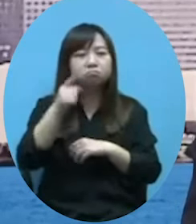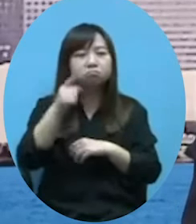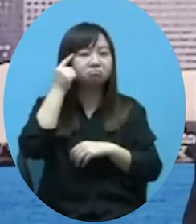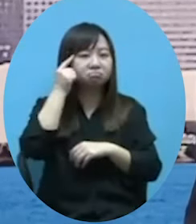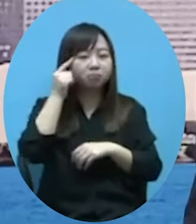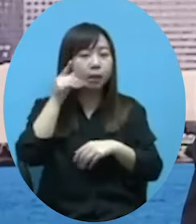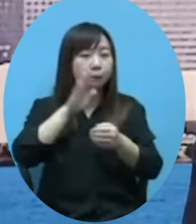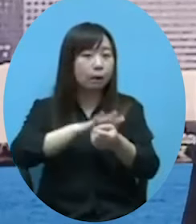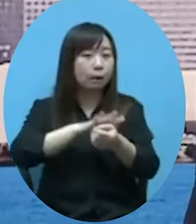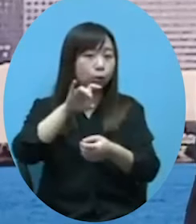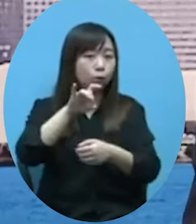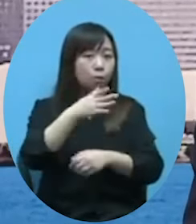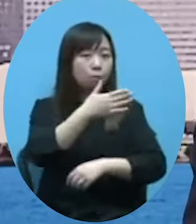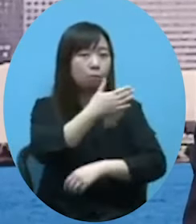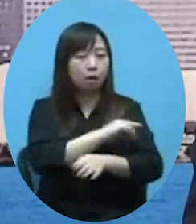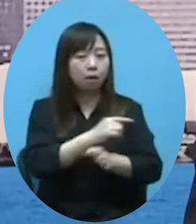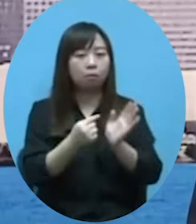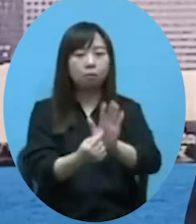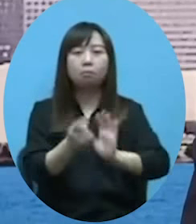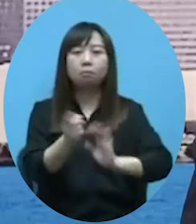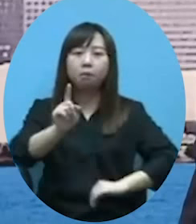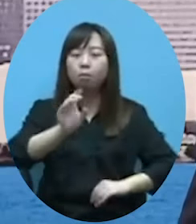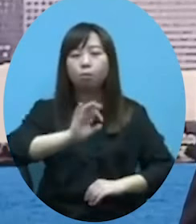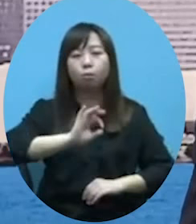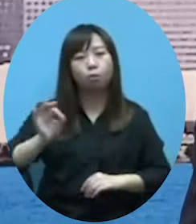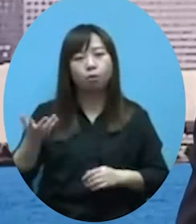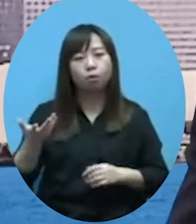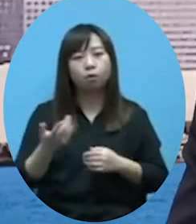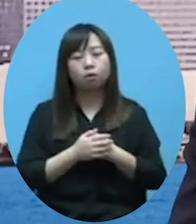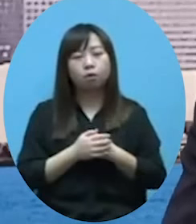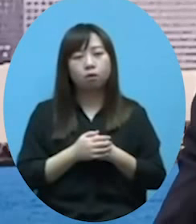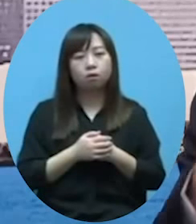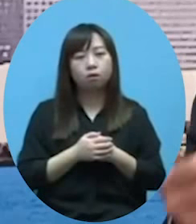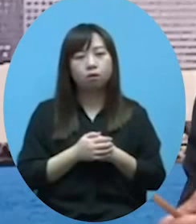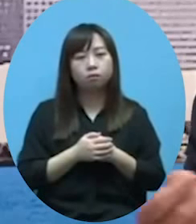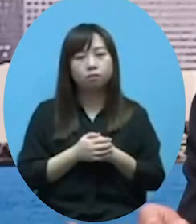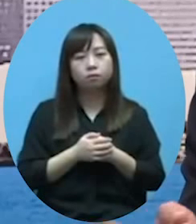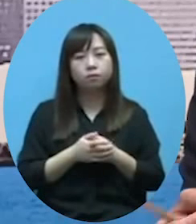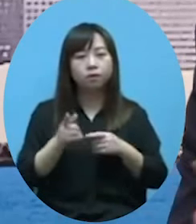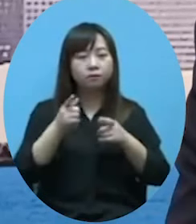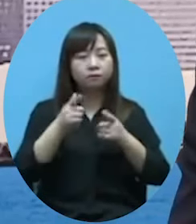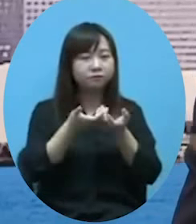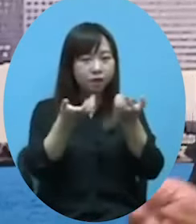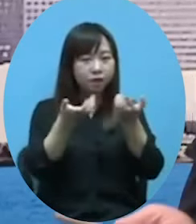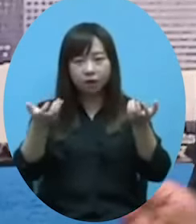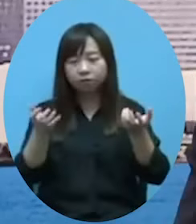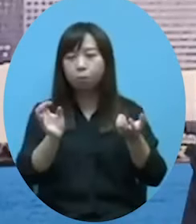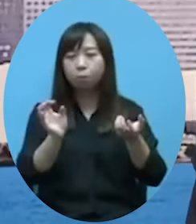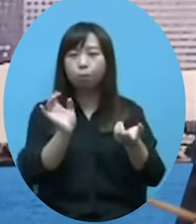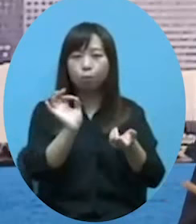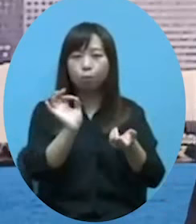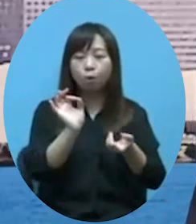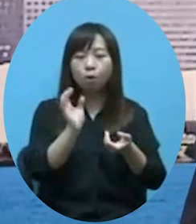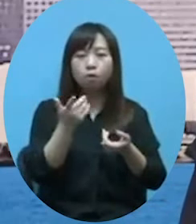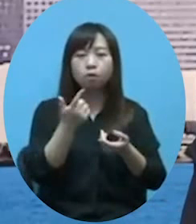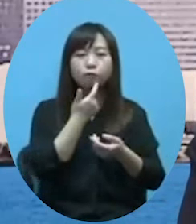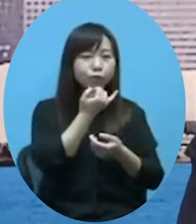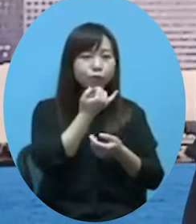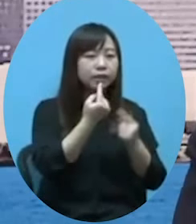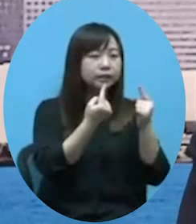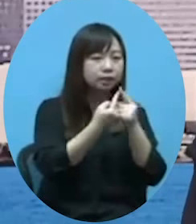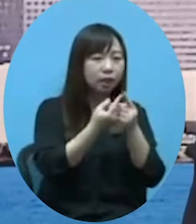andthey cause boundaryandsometimes animals infect humanand sometimes the other way around